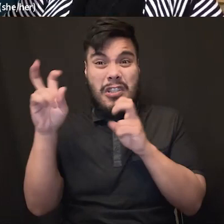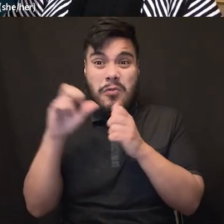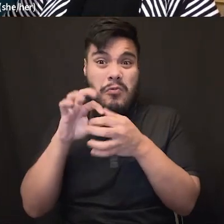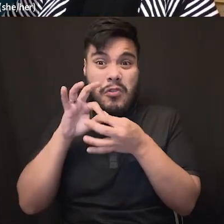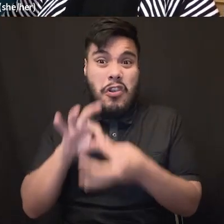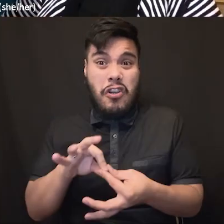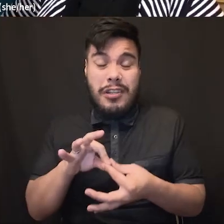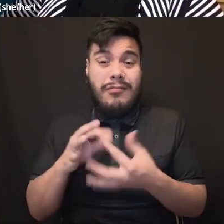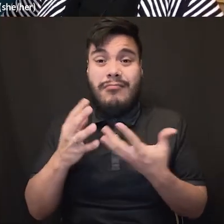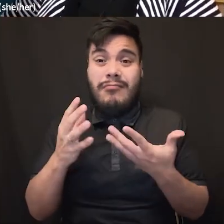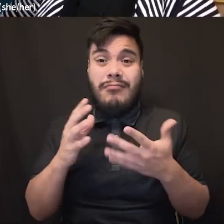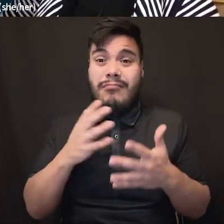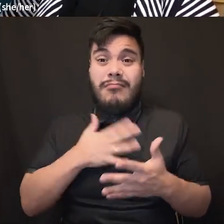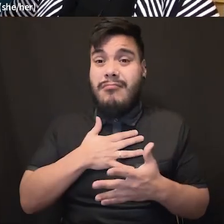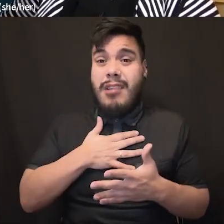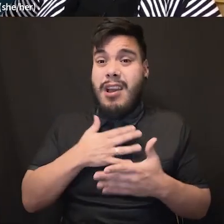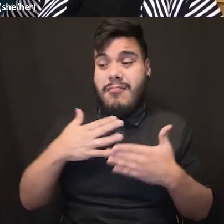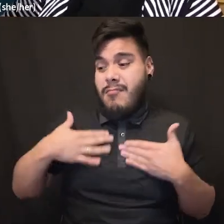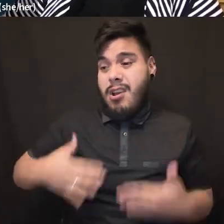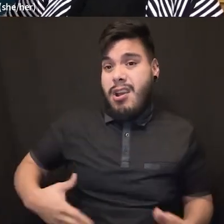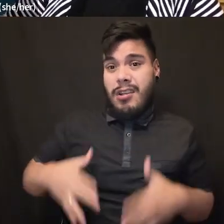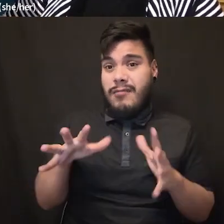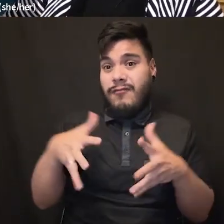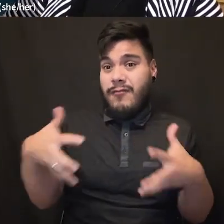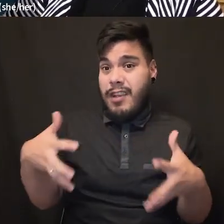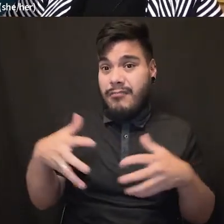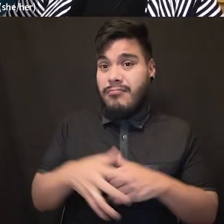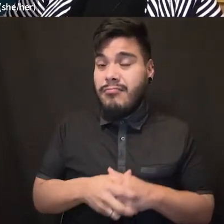with like how fat I am or not.